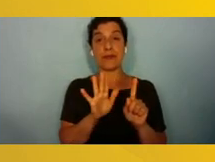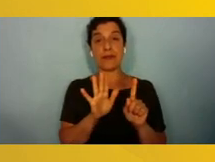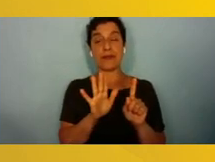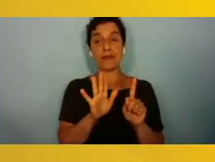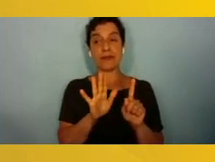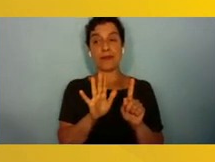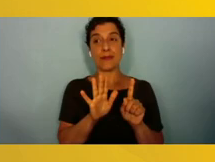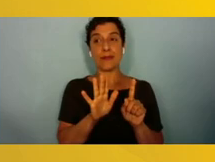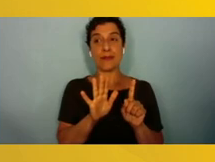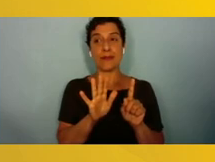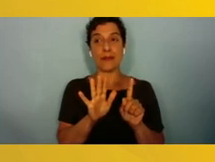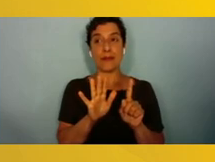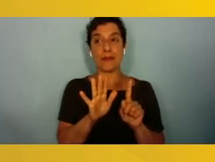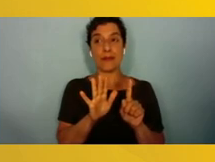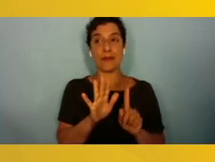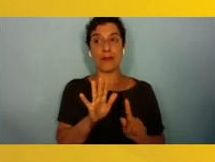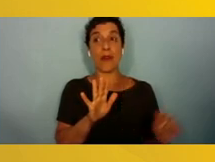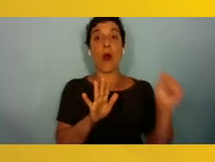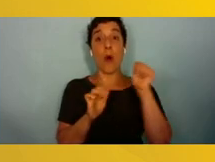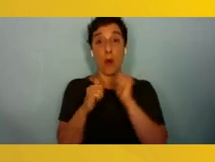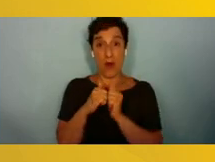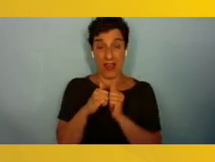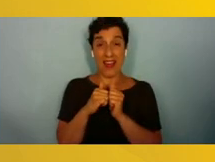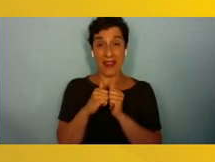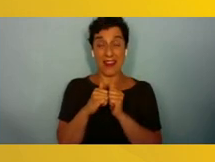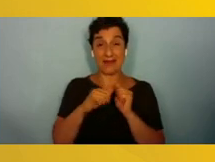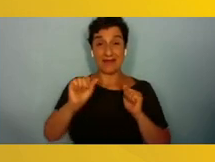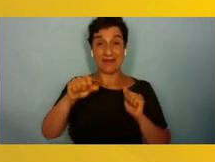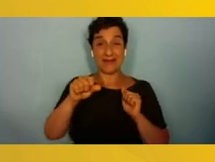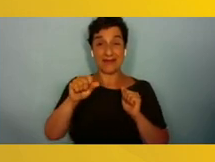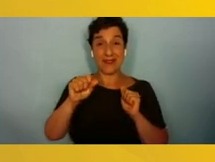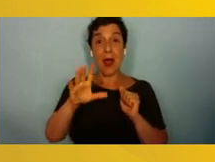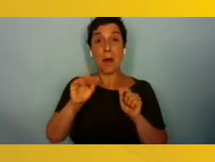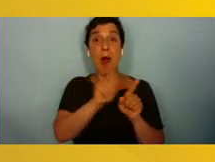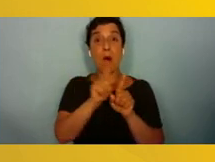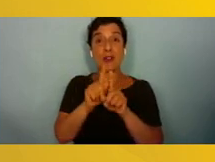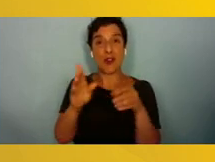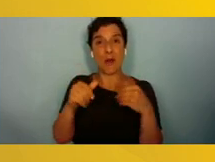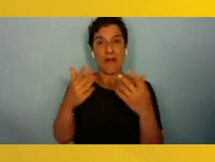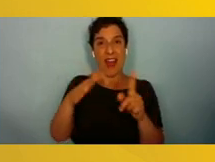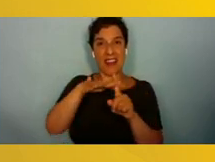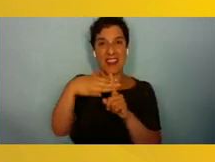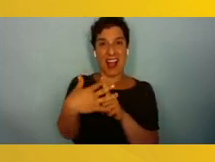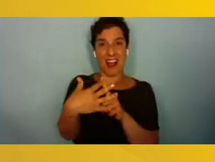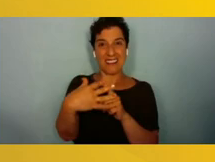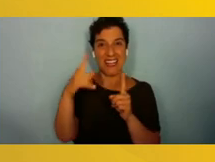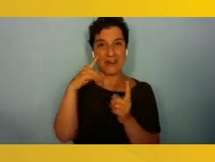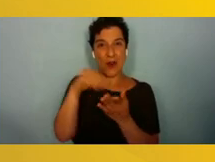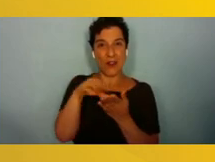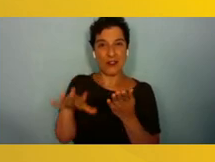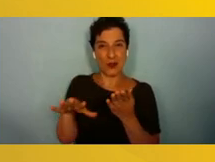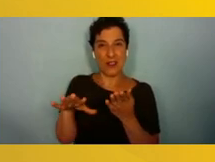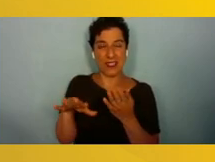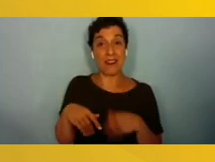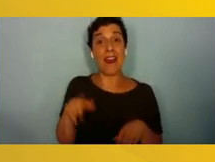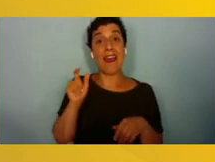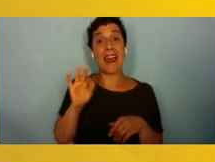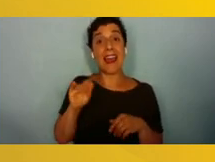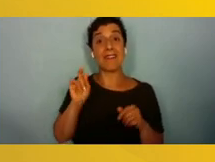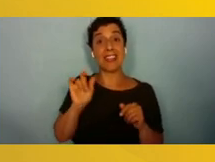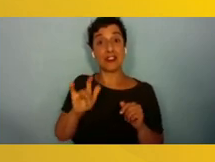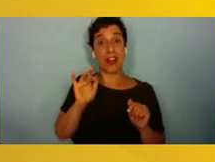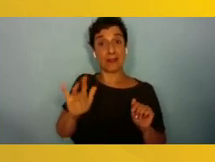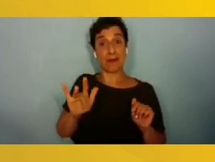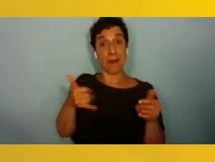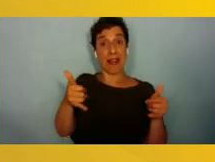with the unit, but it also provides context to students. So if they just played it without doing the unit, they would get